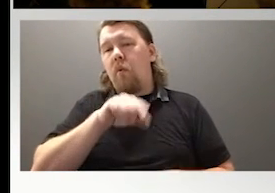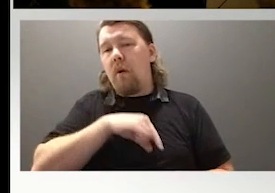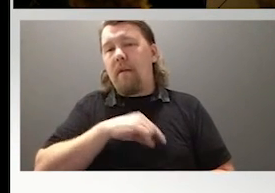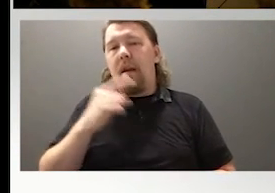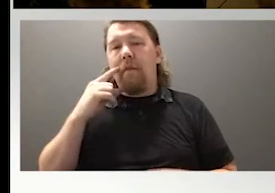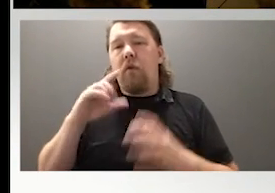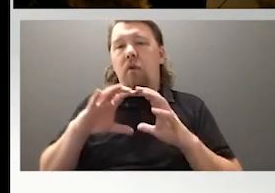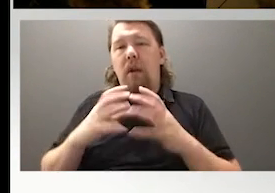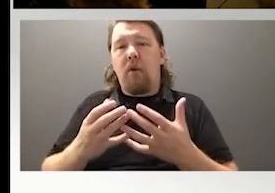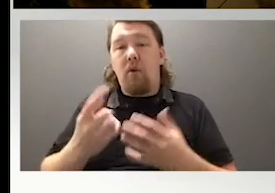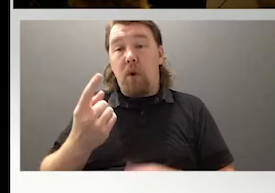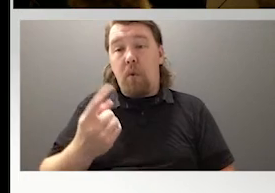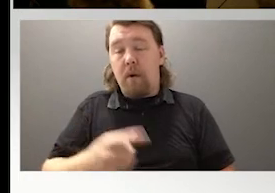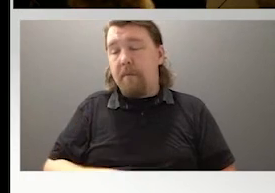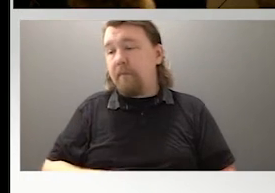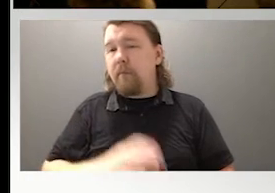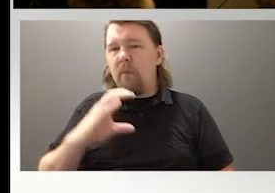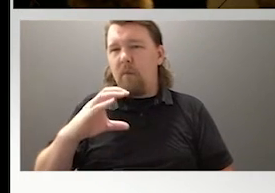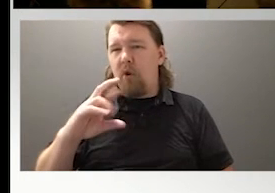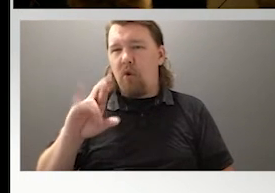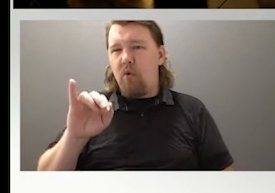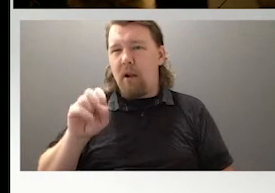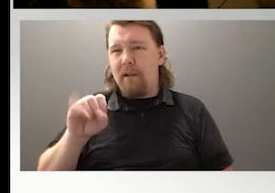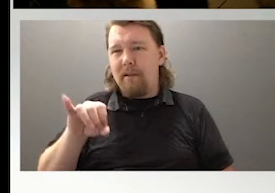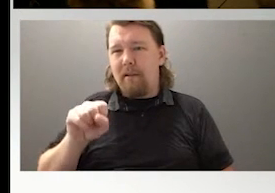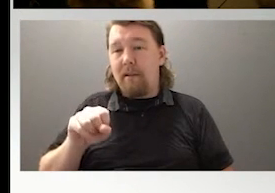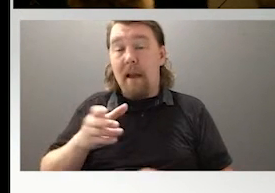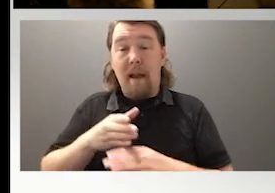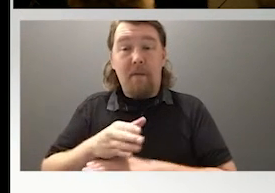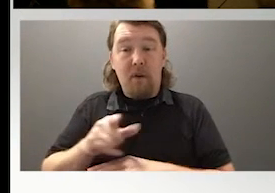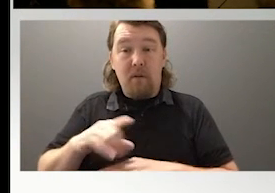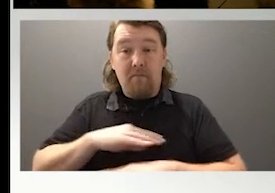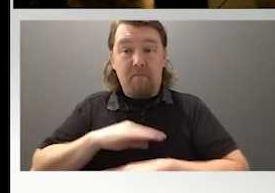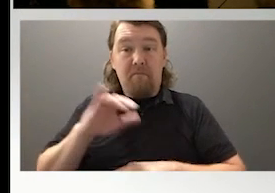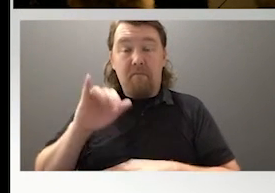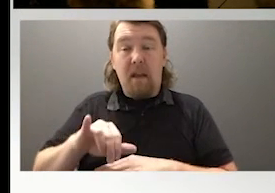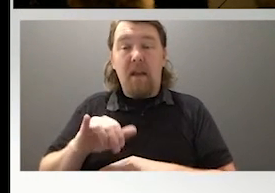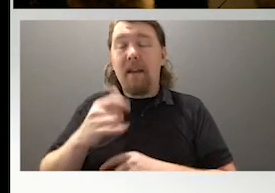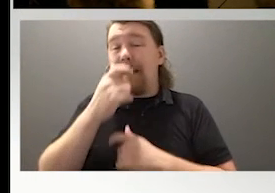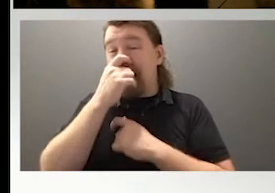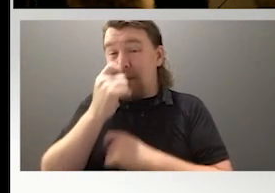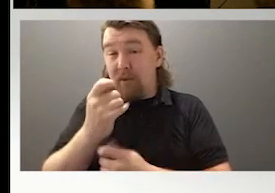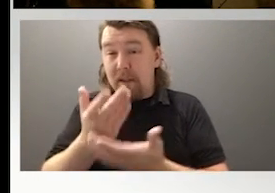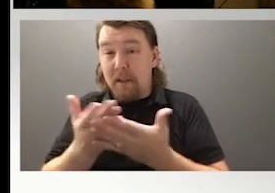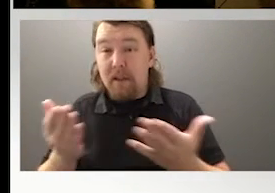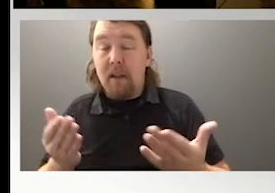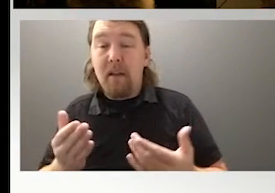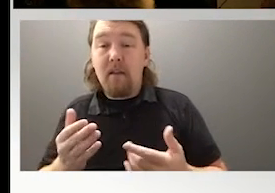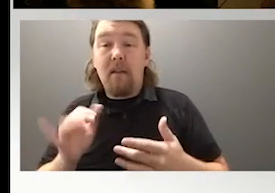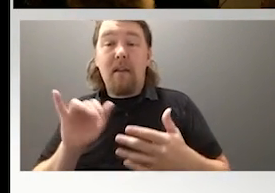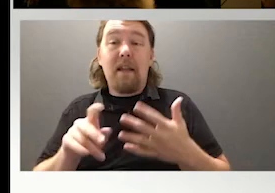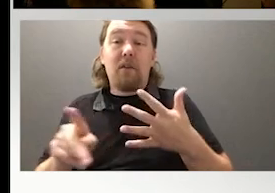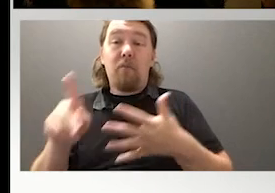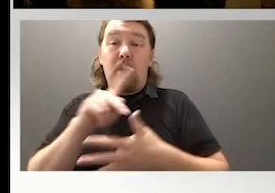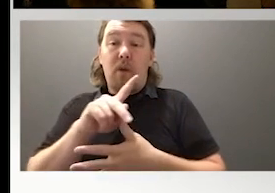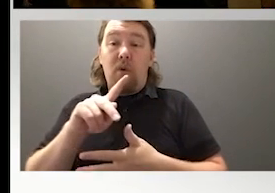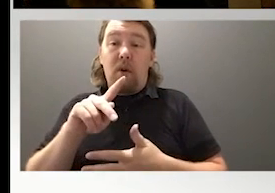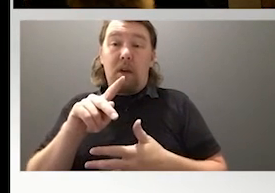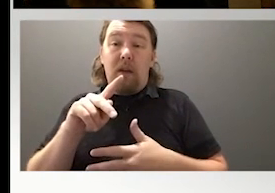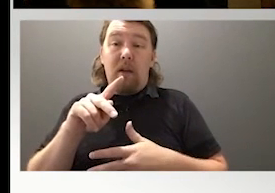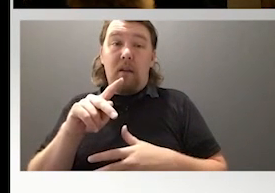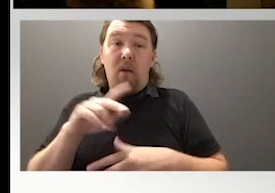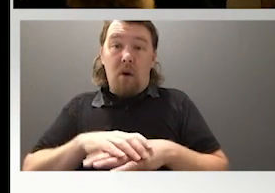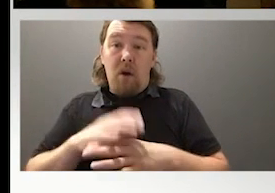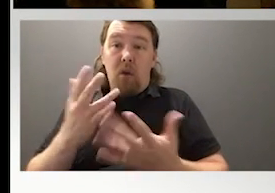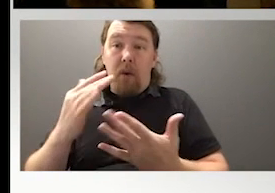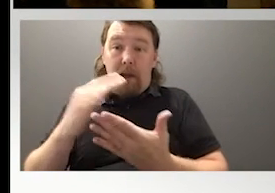1, which is for crisis. Once they meet that category, the interesting thing is, it is a priority category on the waiting